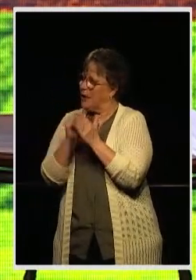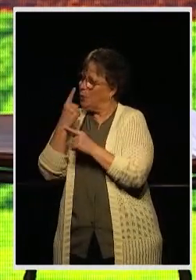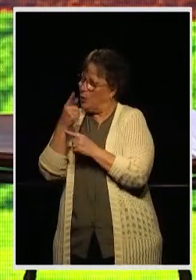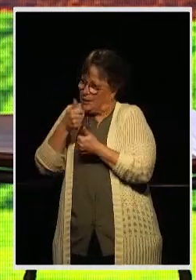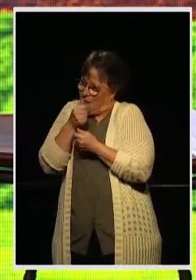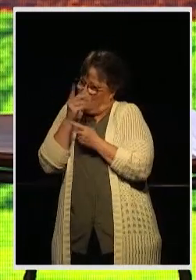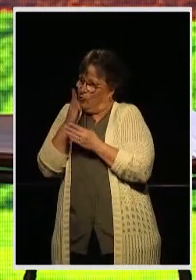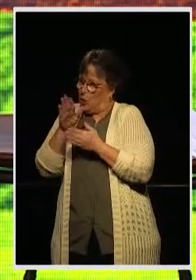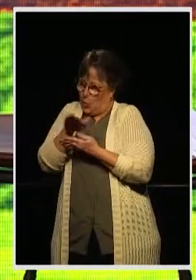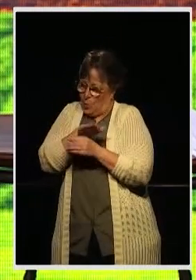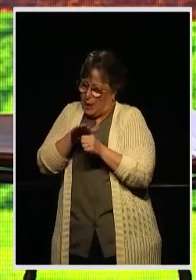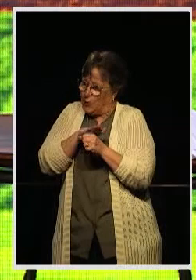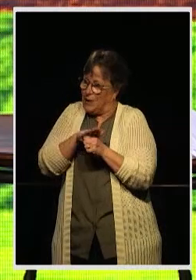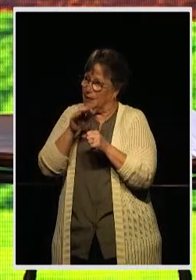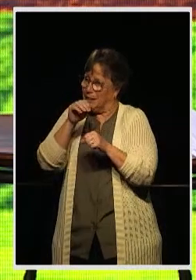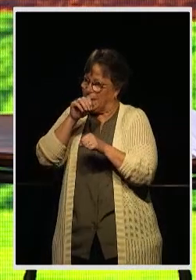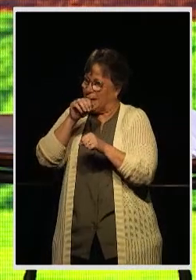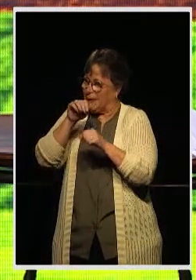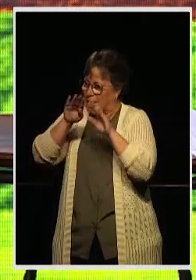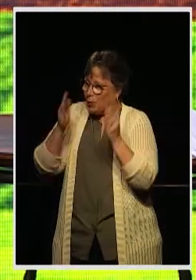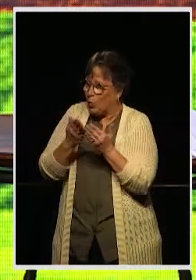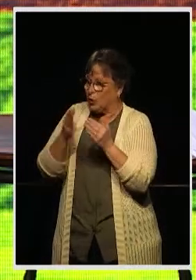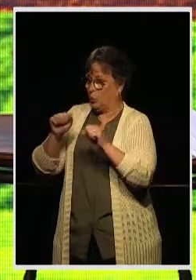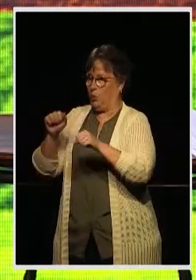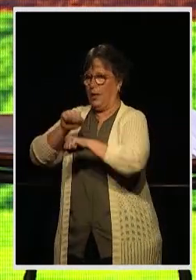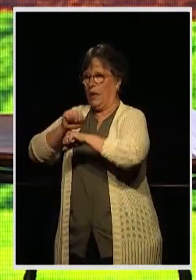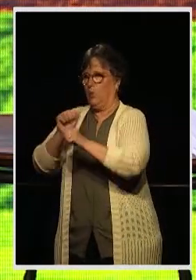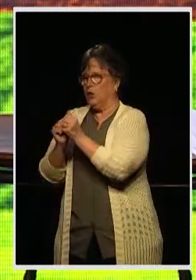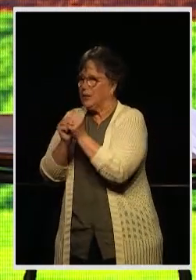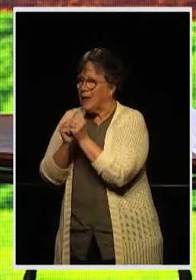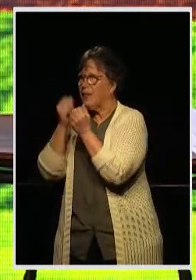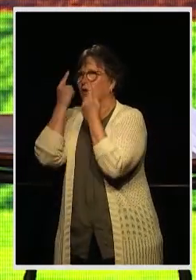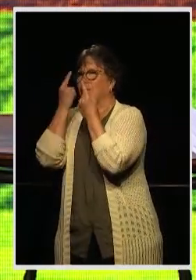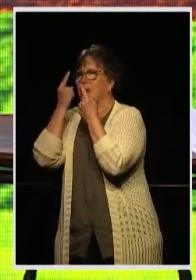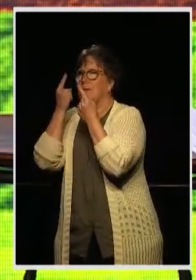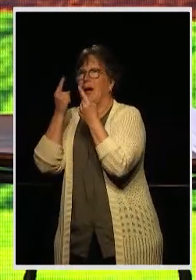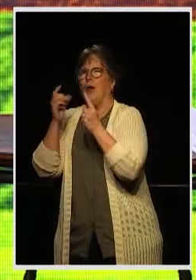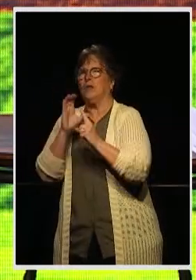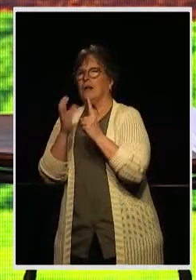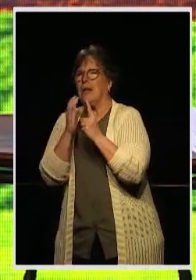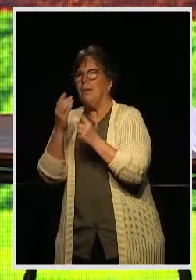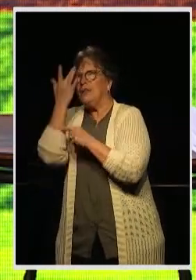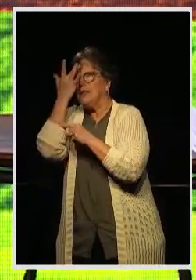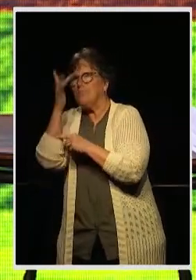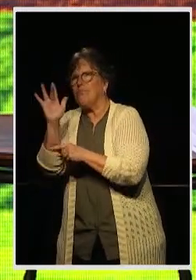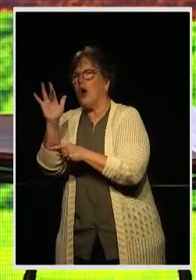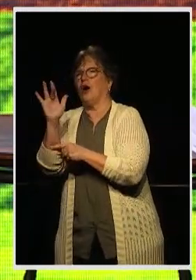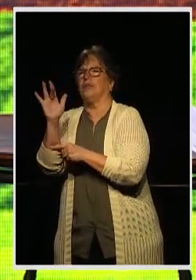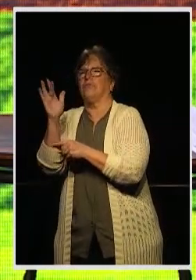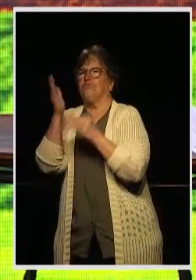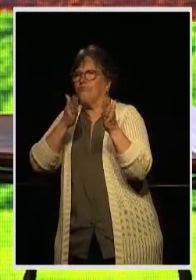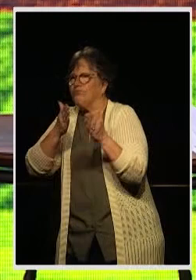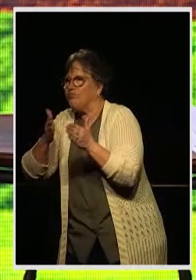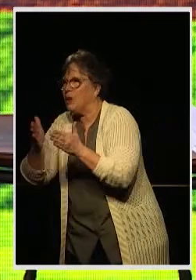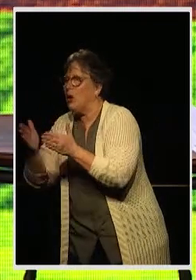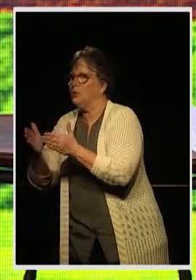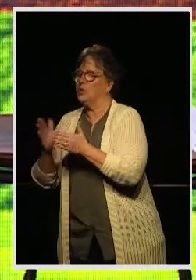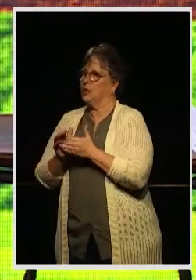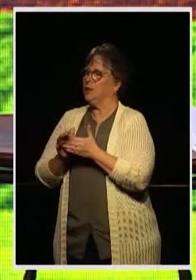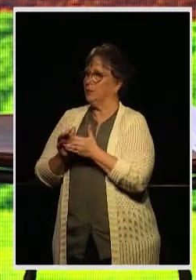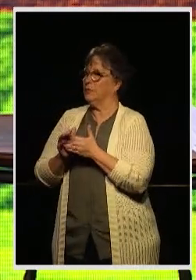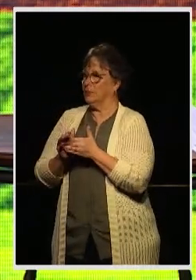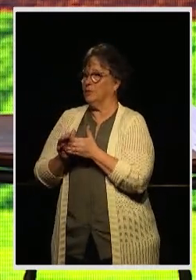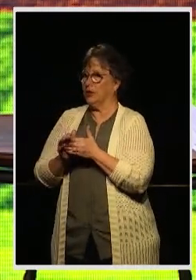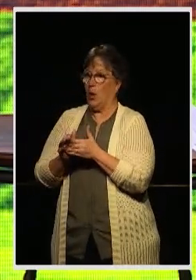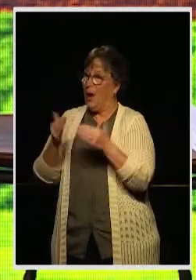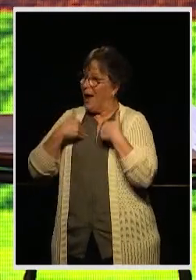we can really work together and think of climate smart approaches that drive innovation, that drive economic value. And